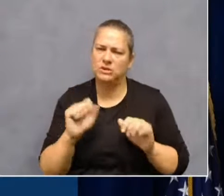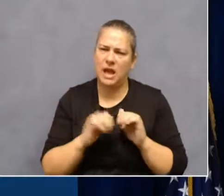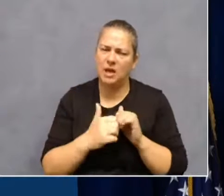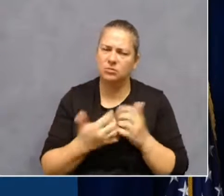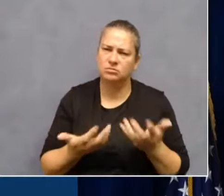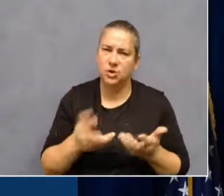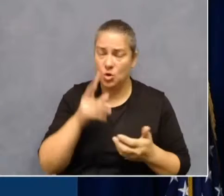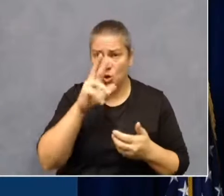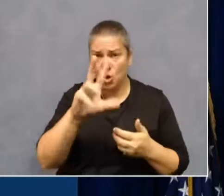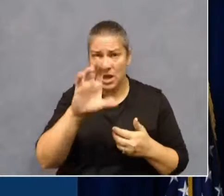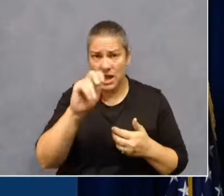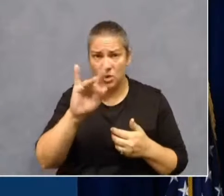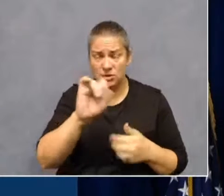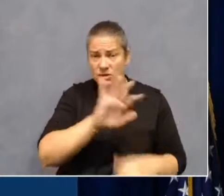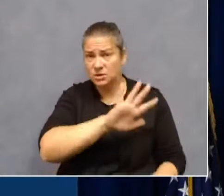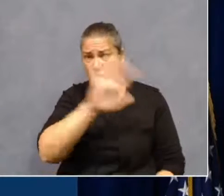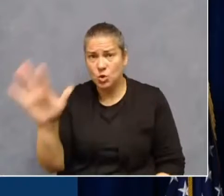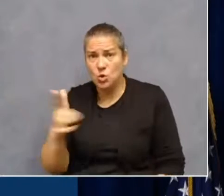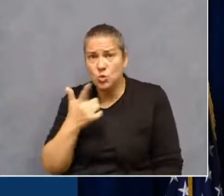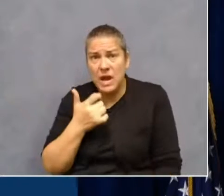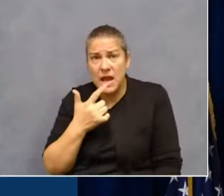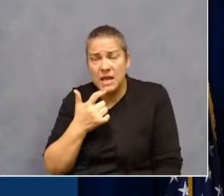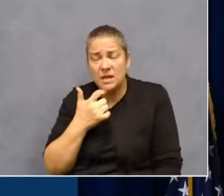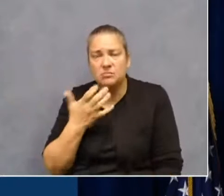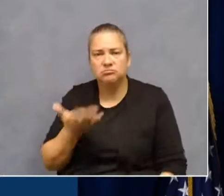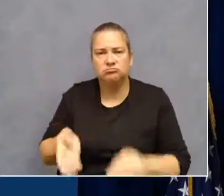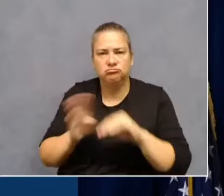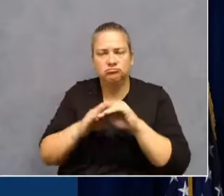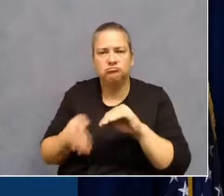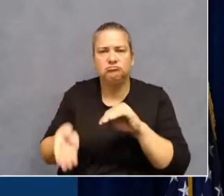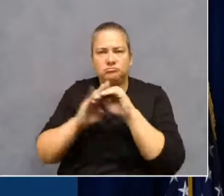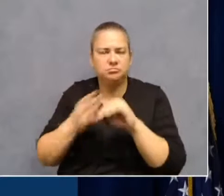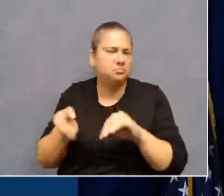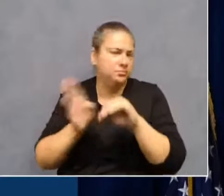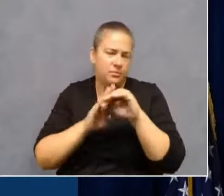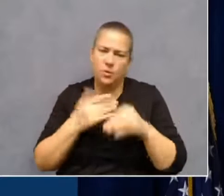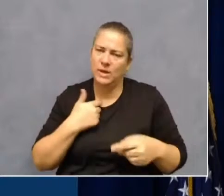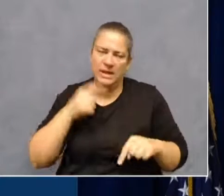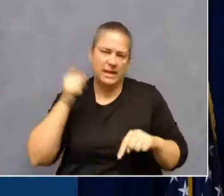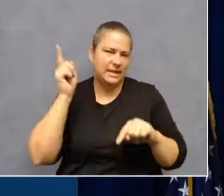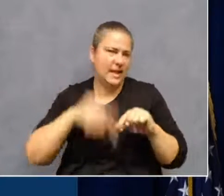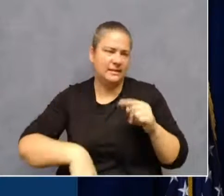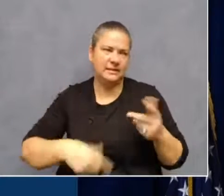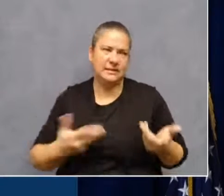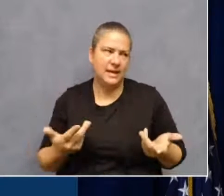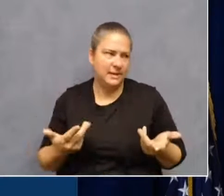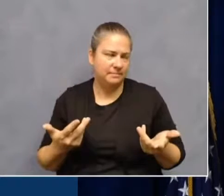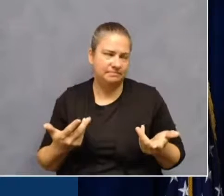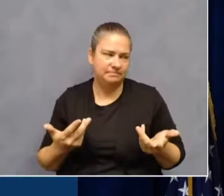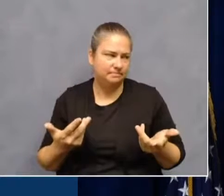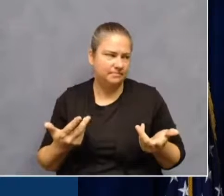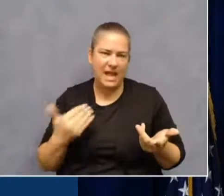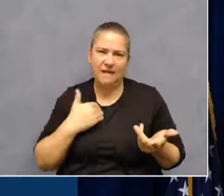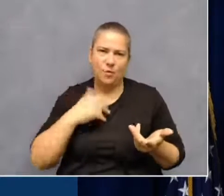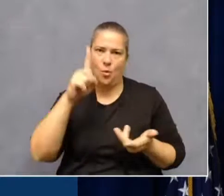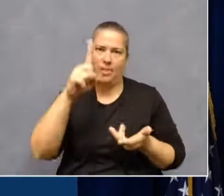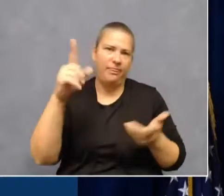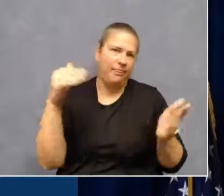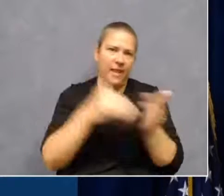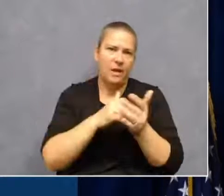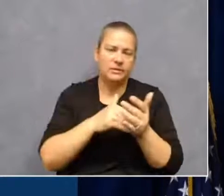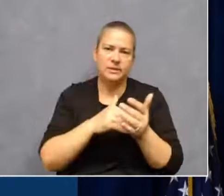that are red, they are increasing, and we can't have an average of 1,000 plus cases a day